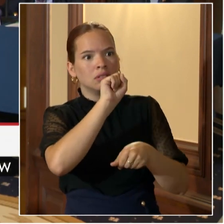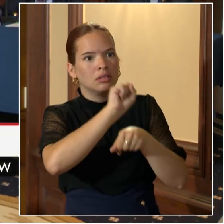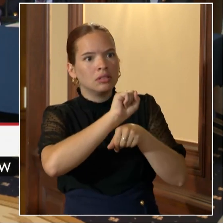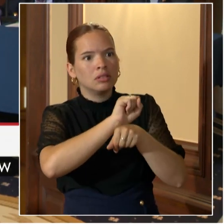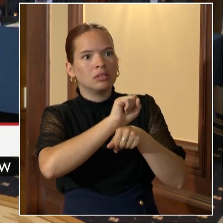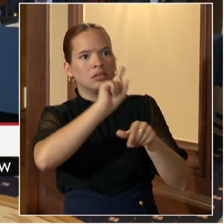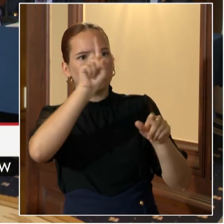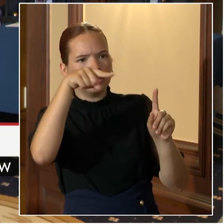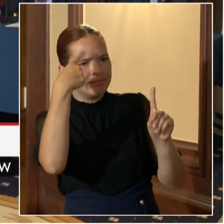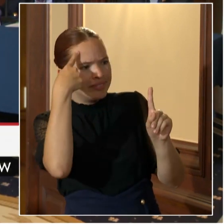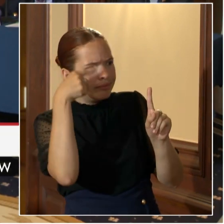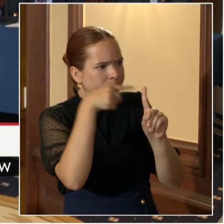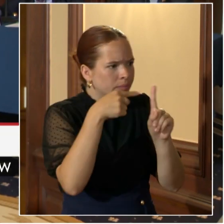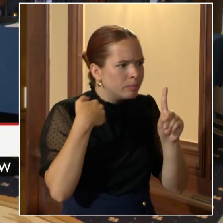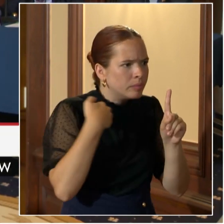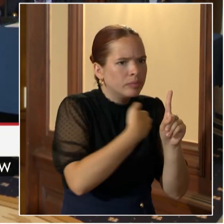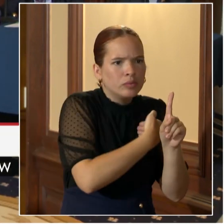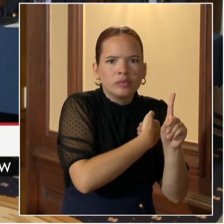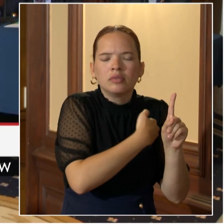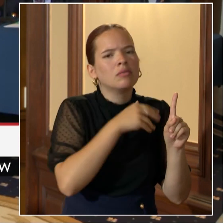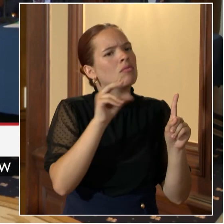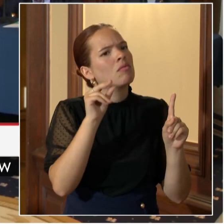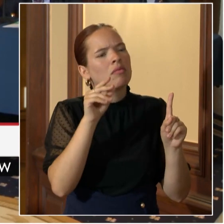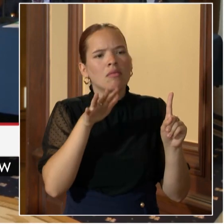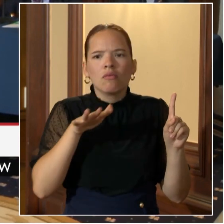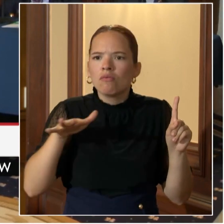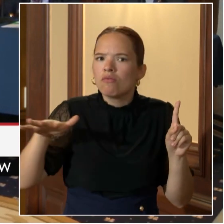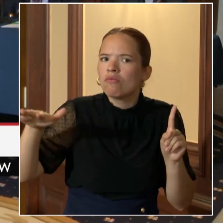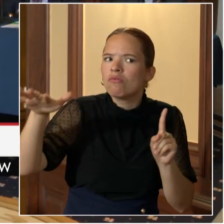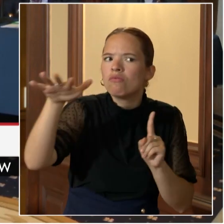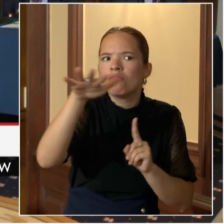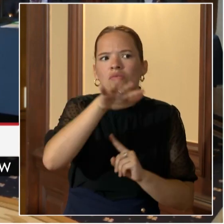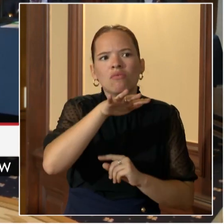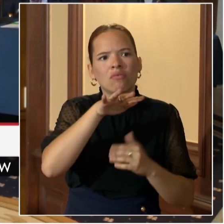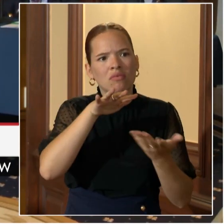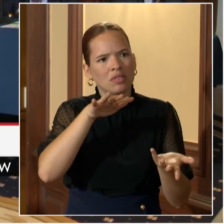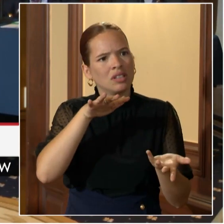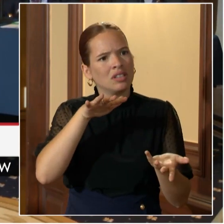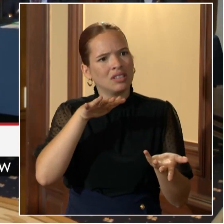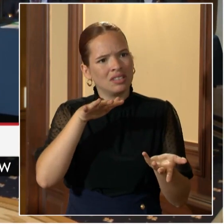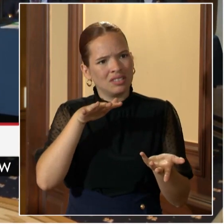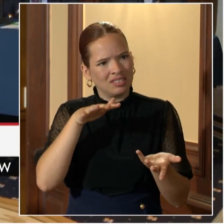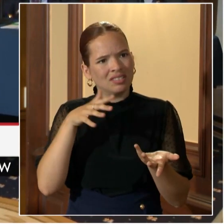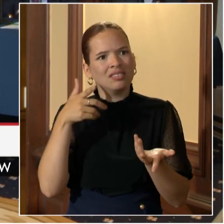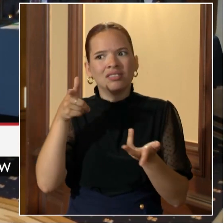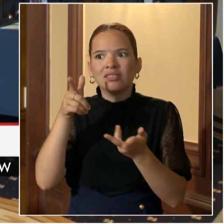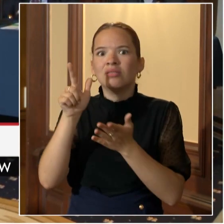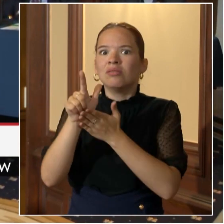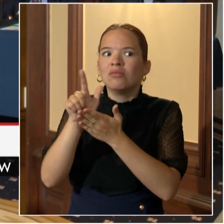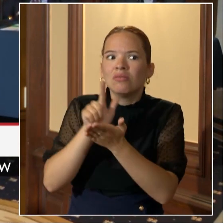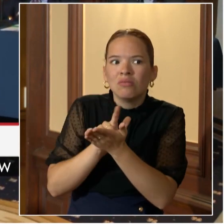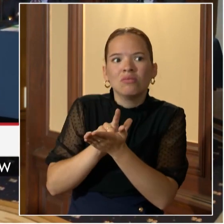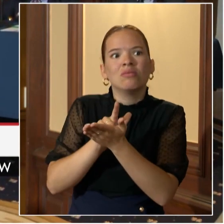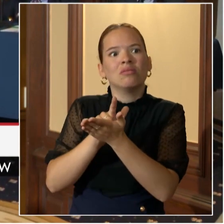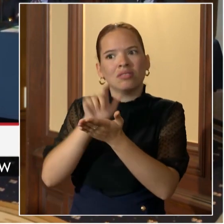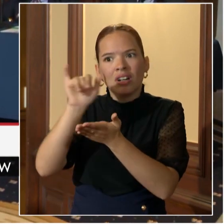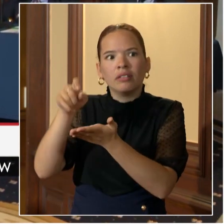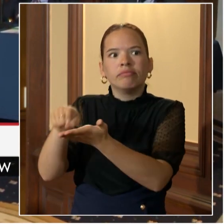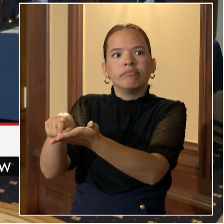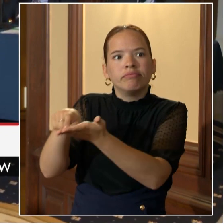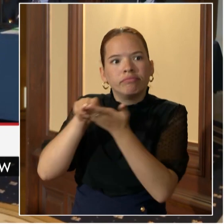things that this law does is it forces us to work together on statehood initiatives, and